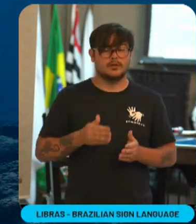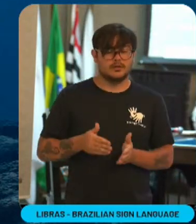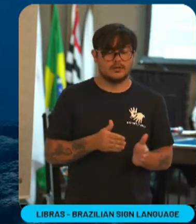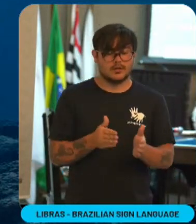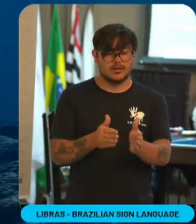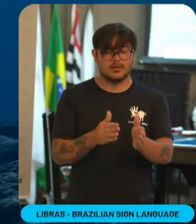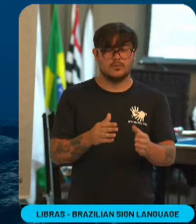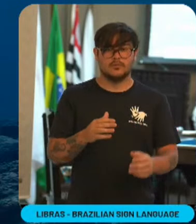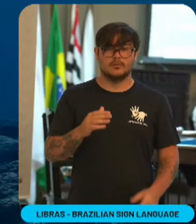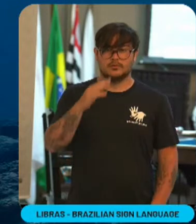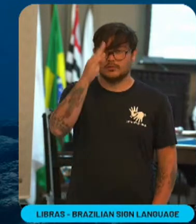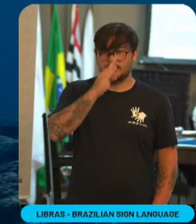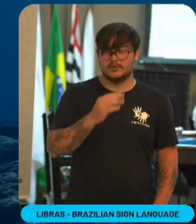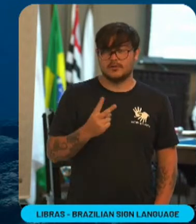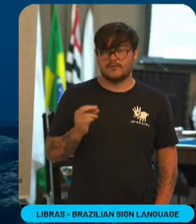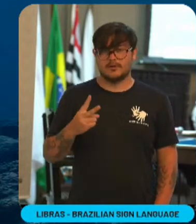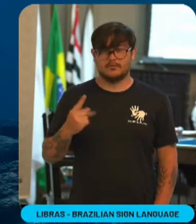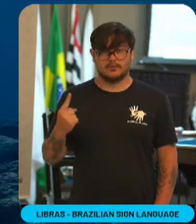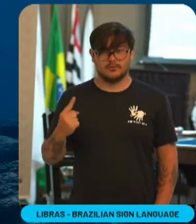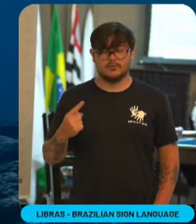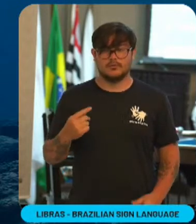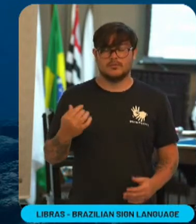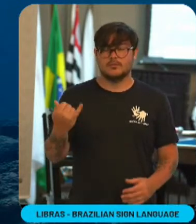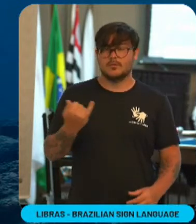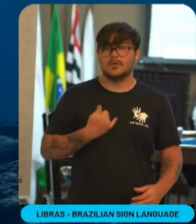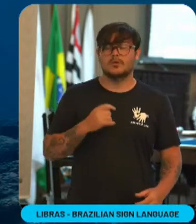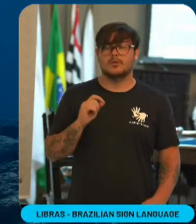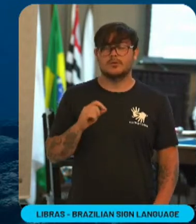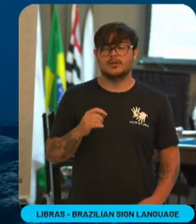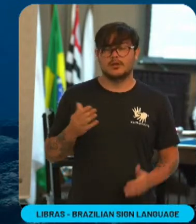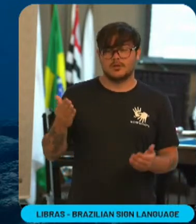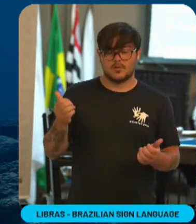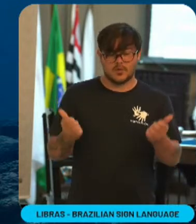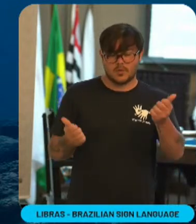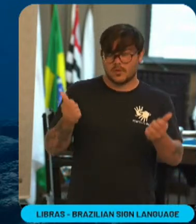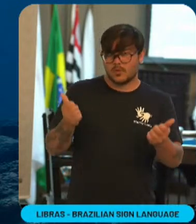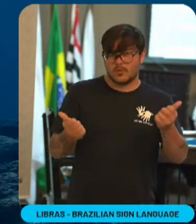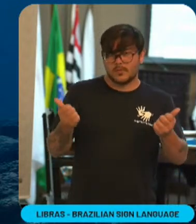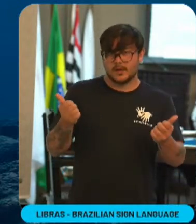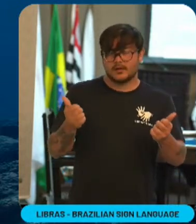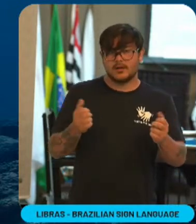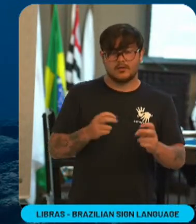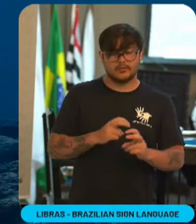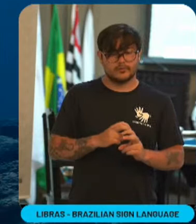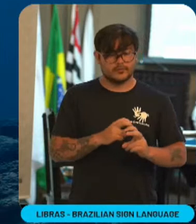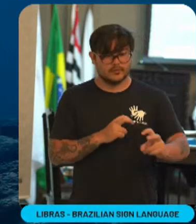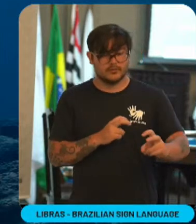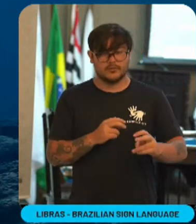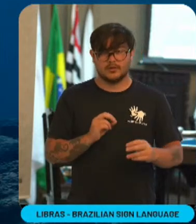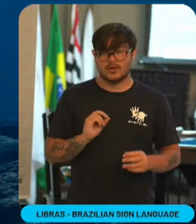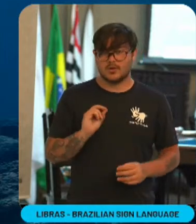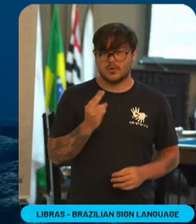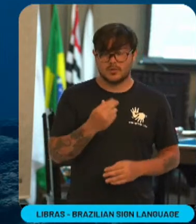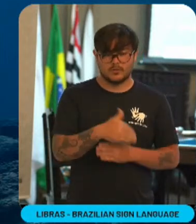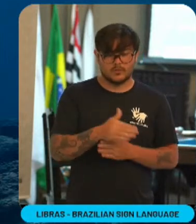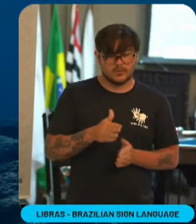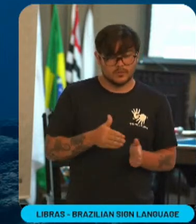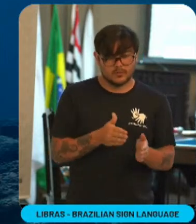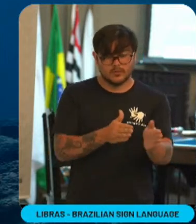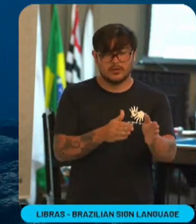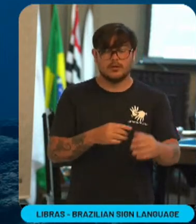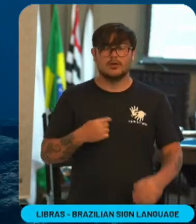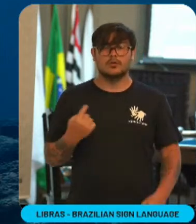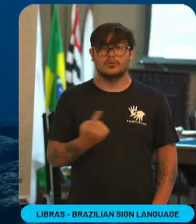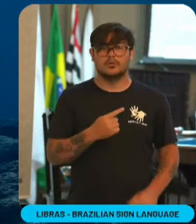inventory of greenhouse effect gases of our company says that in comparing to railways